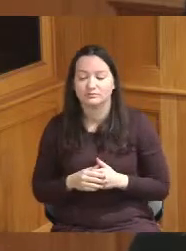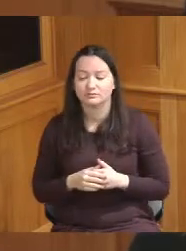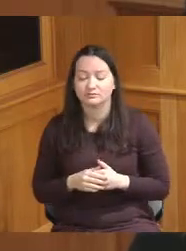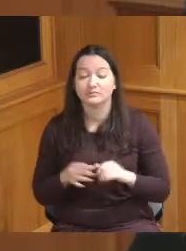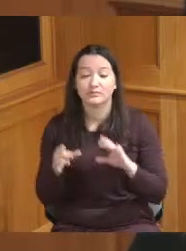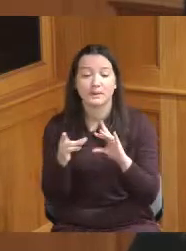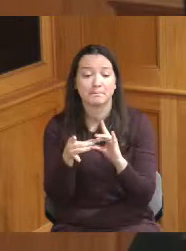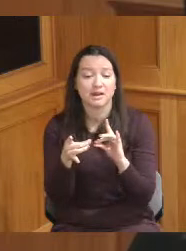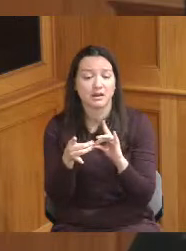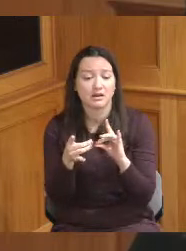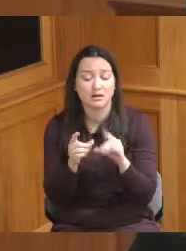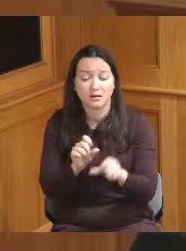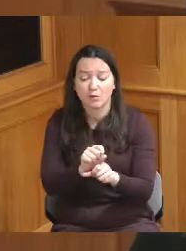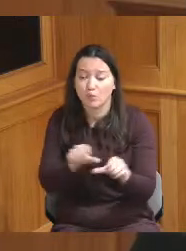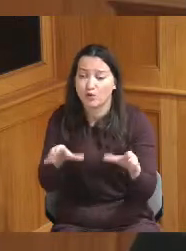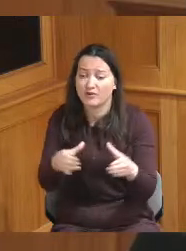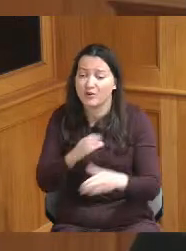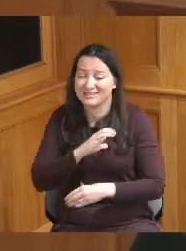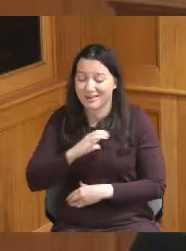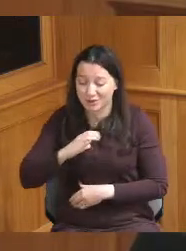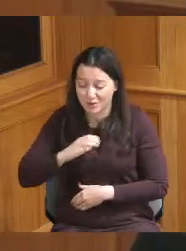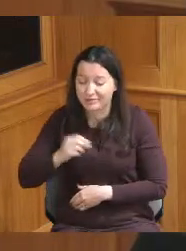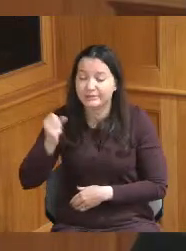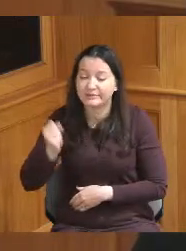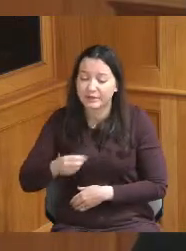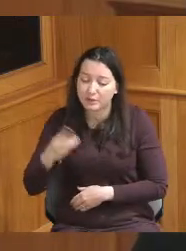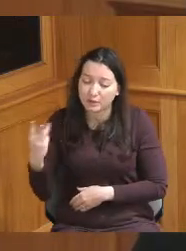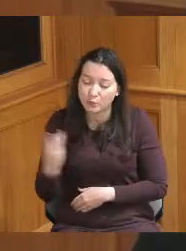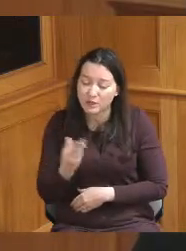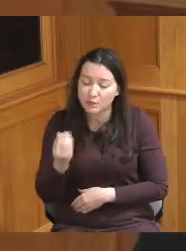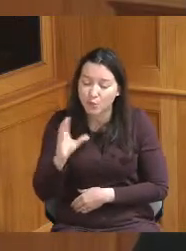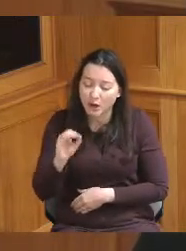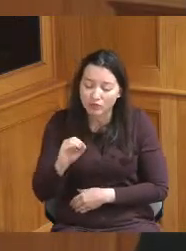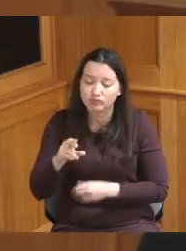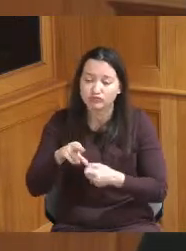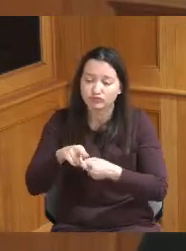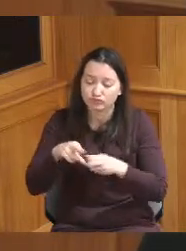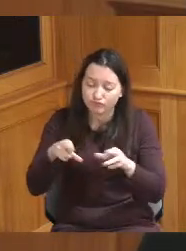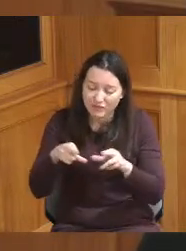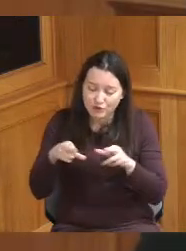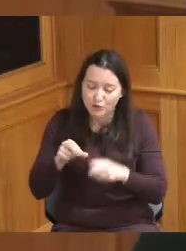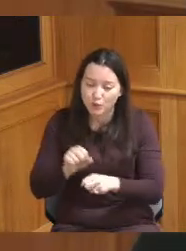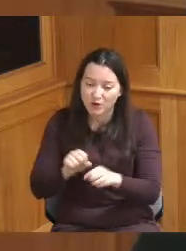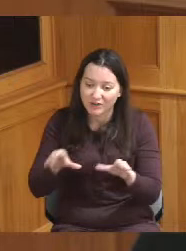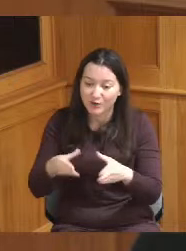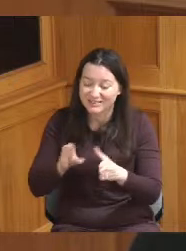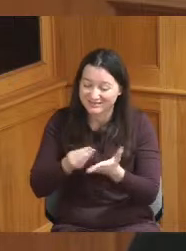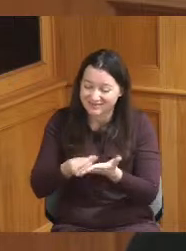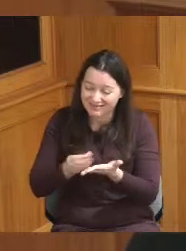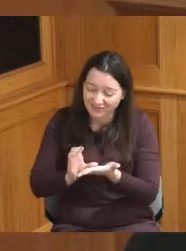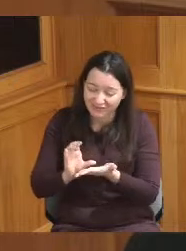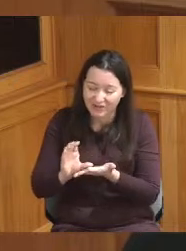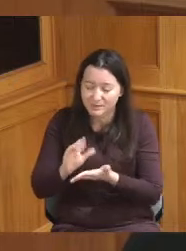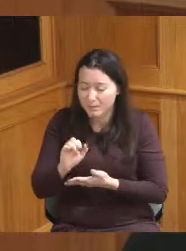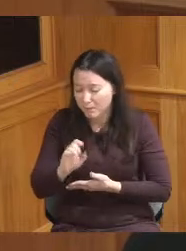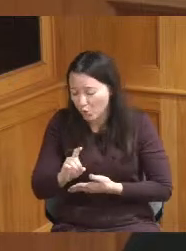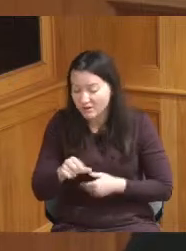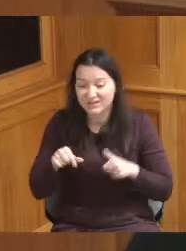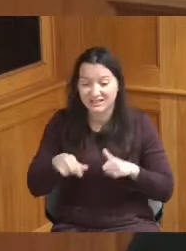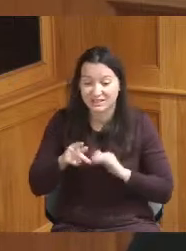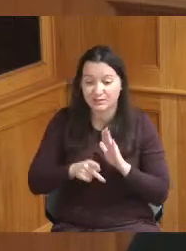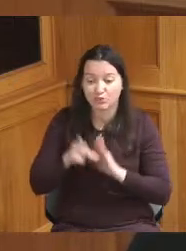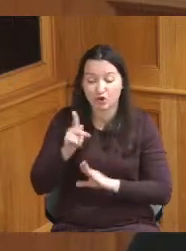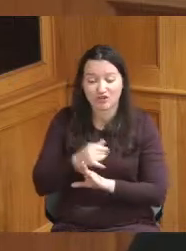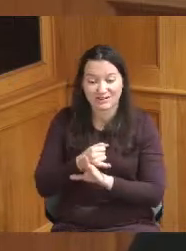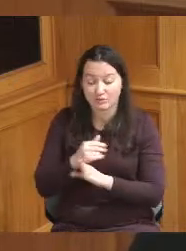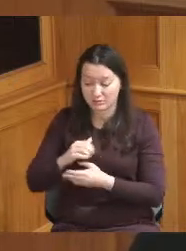lot about the Workforce Council, Southwest Ohio Region Workforce Investment Board, but really this project is about the